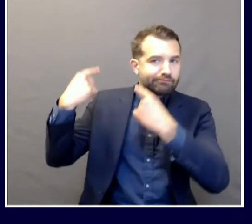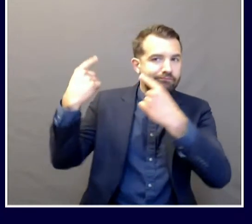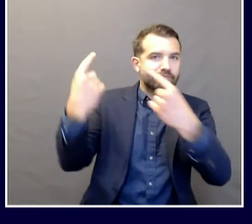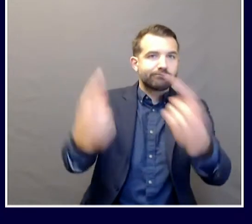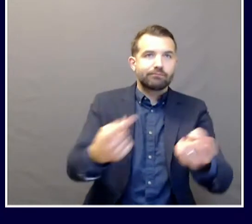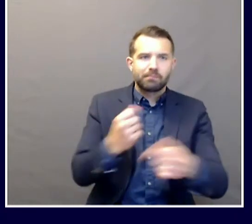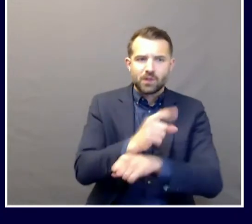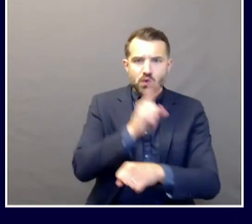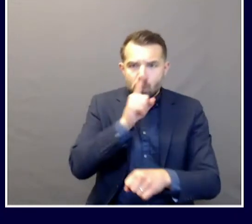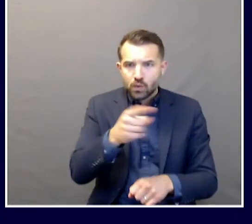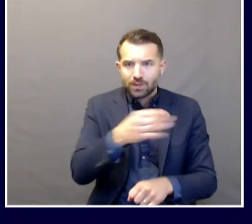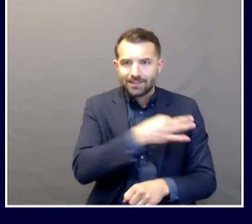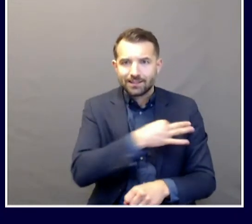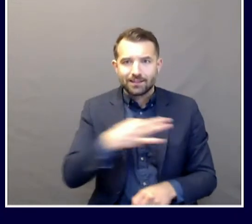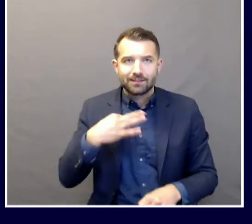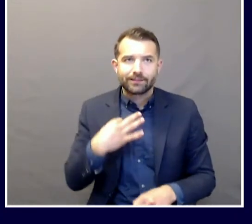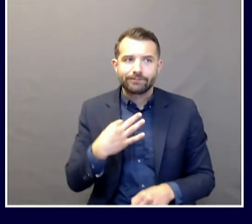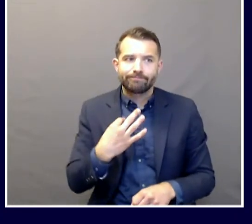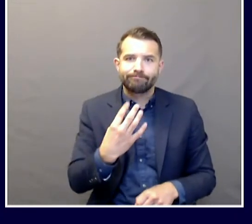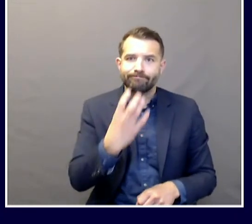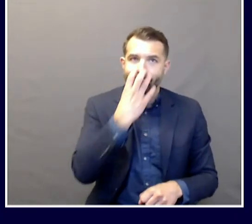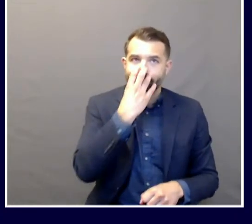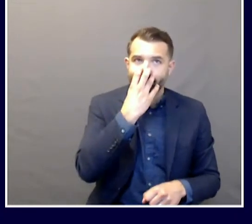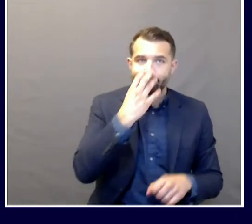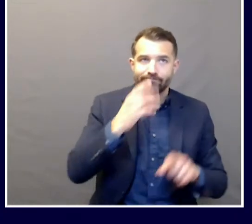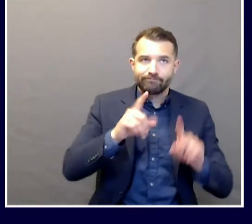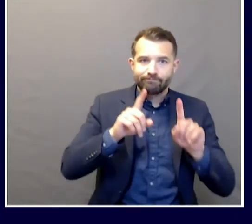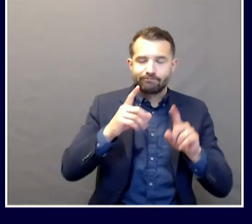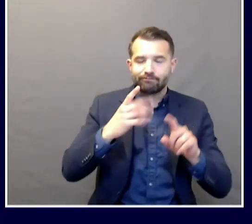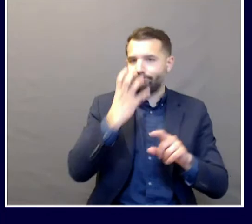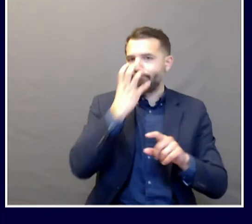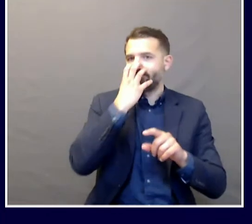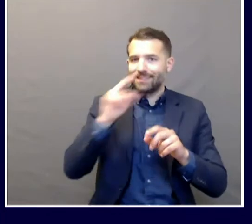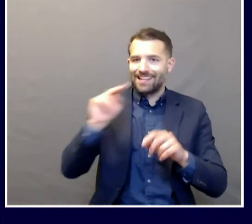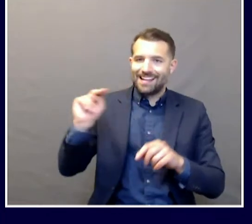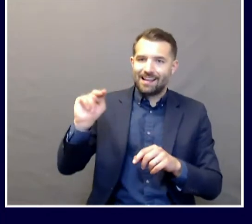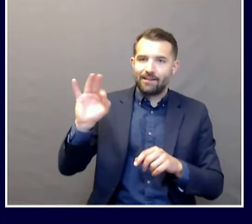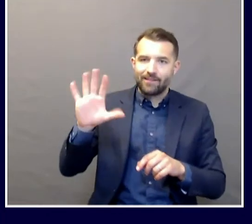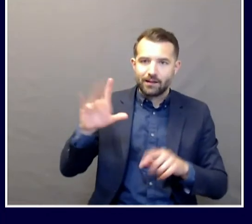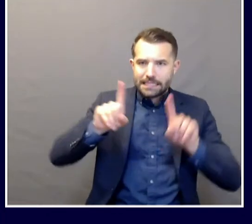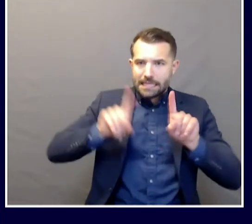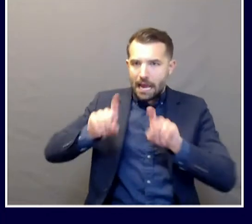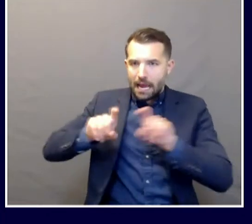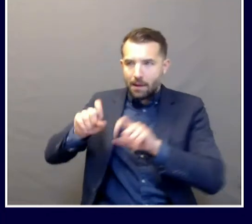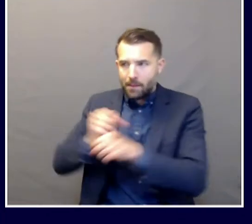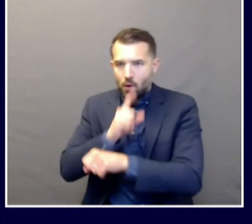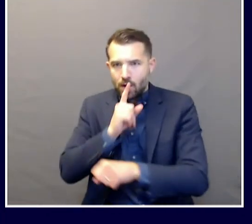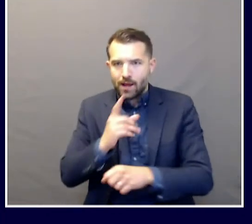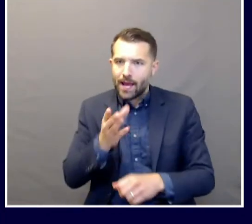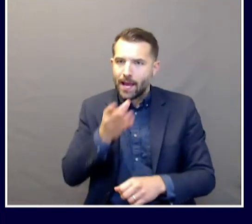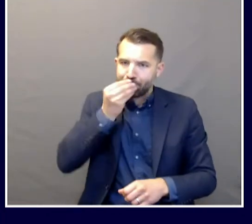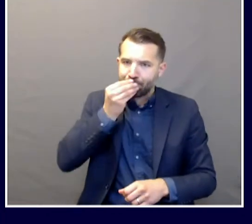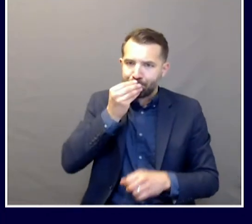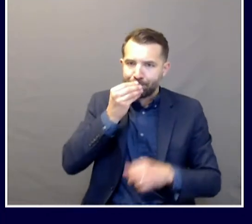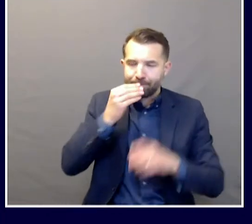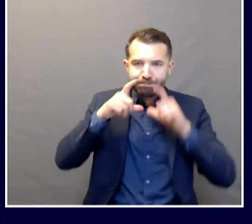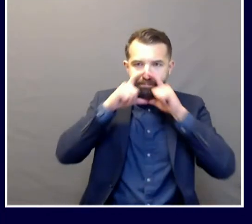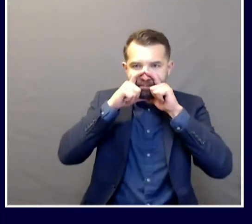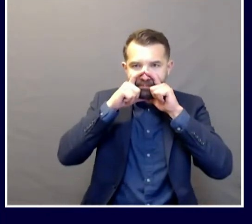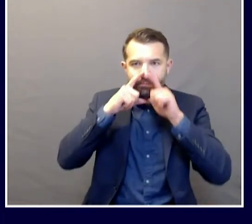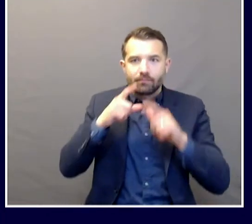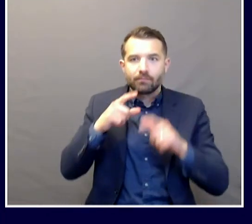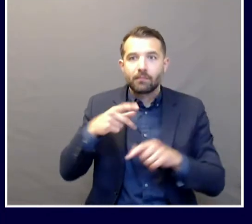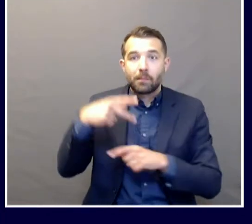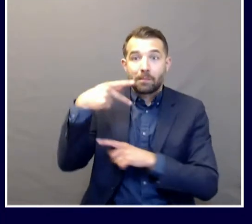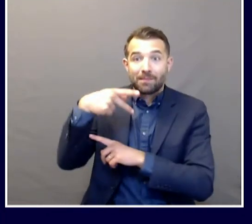fit tested, that there's enough PPE on hand to test people on a serial basis across the facility to look